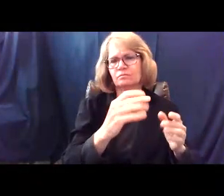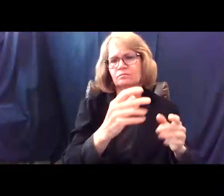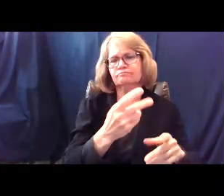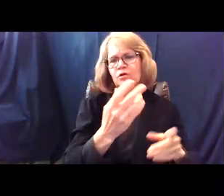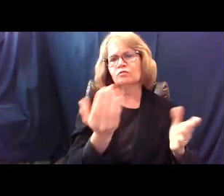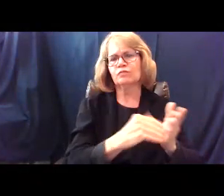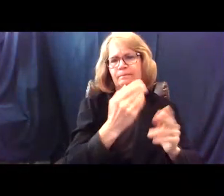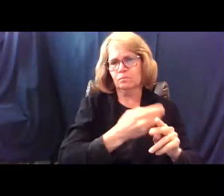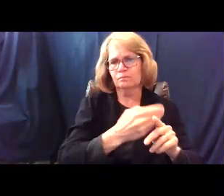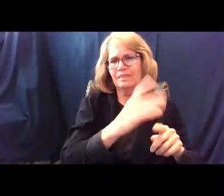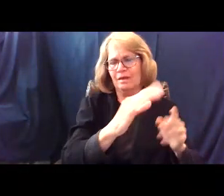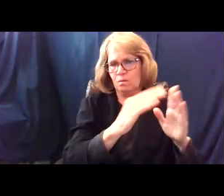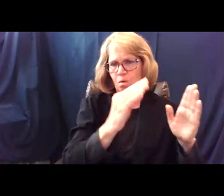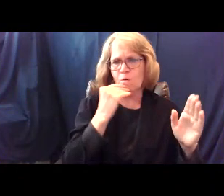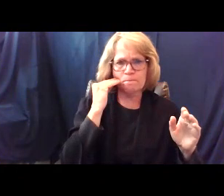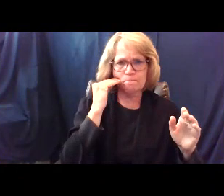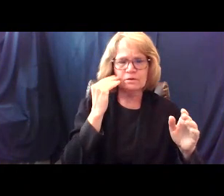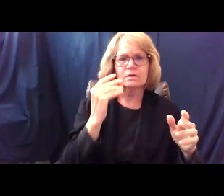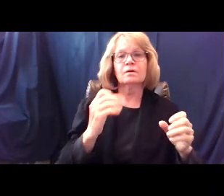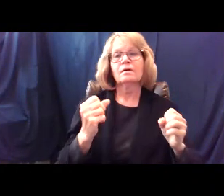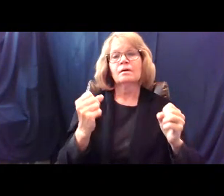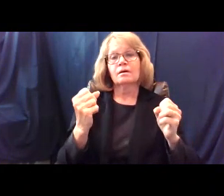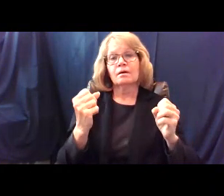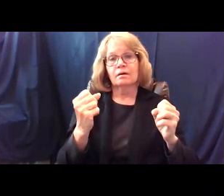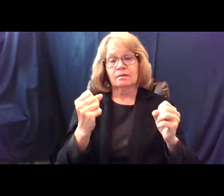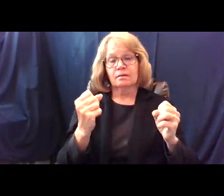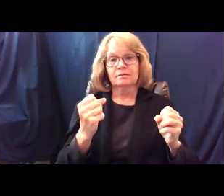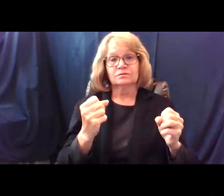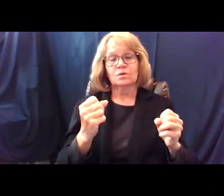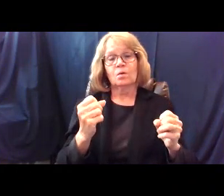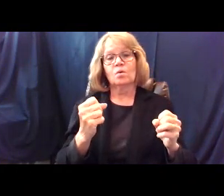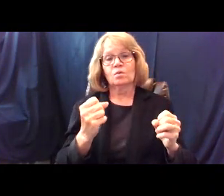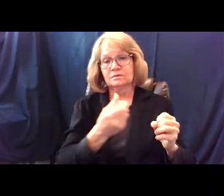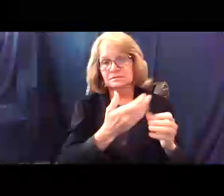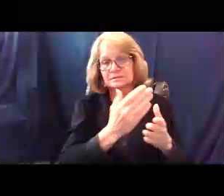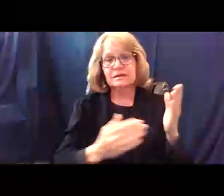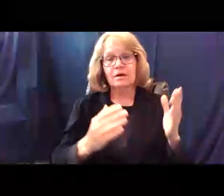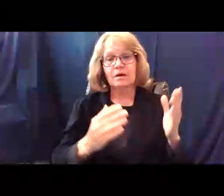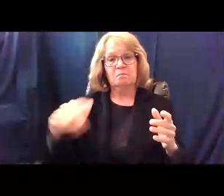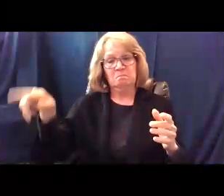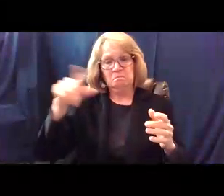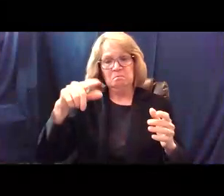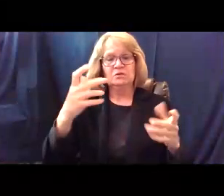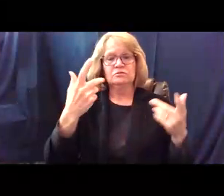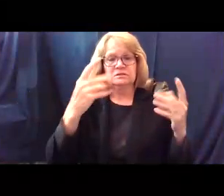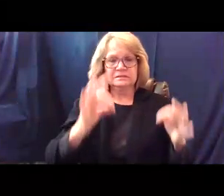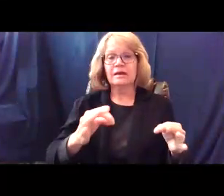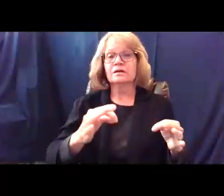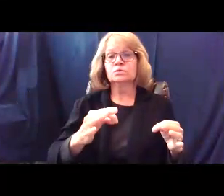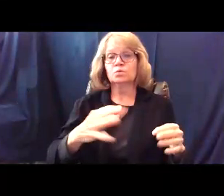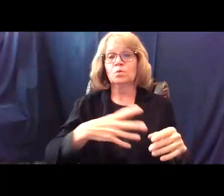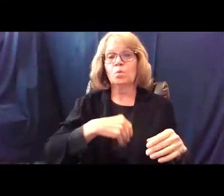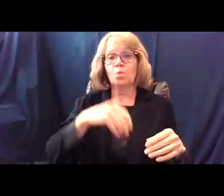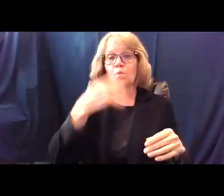A number of households have chosen to whitewash their property. So remove any family photos, remove any